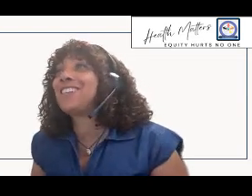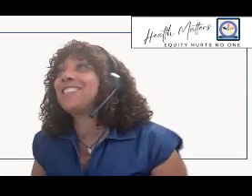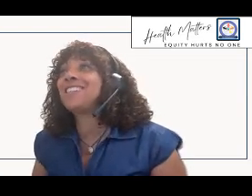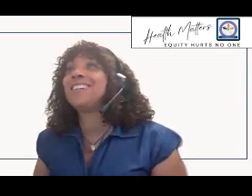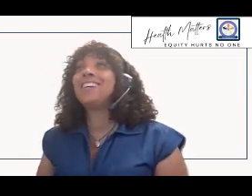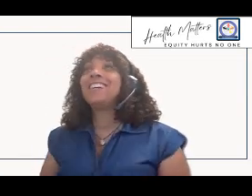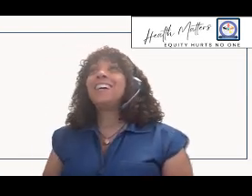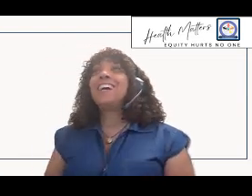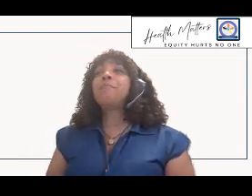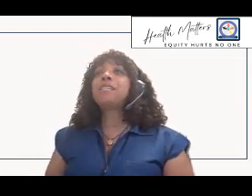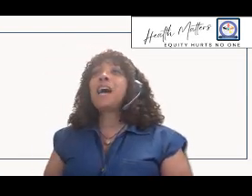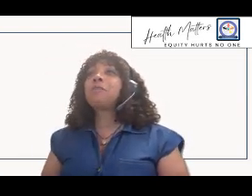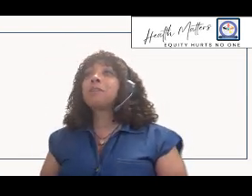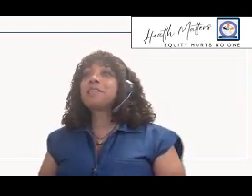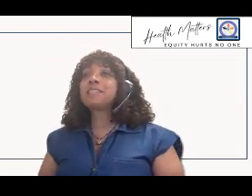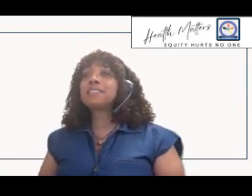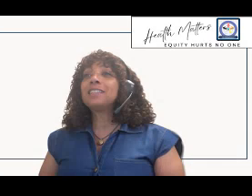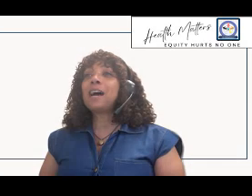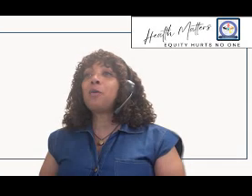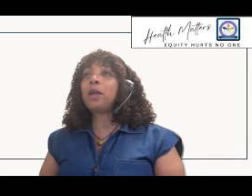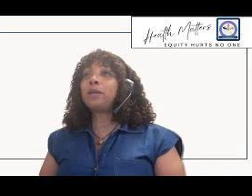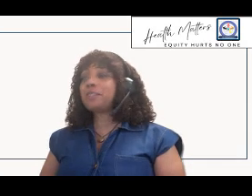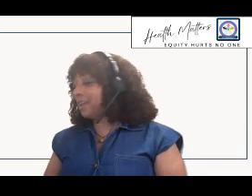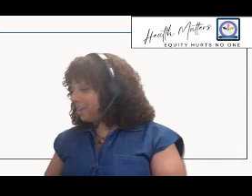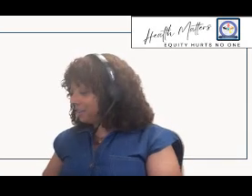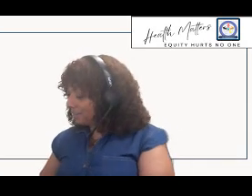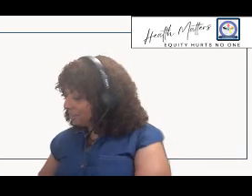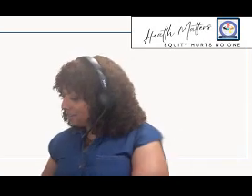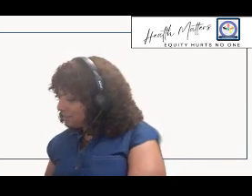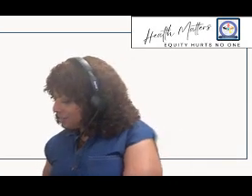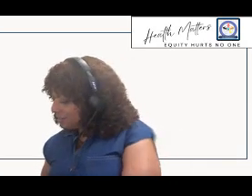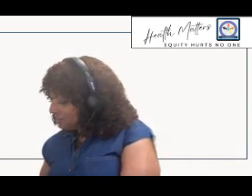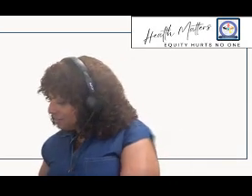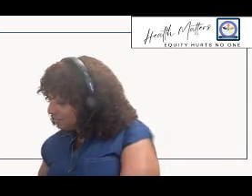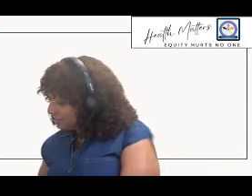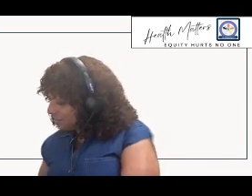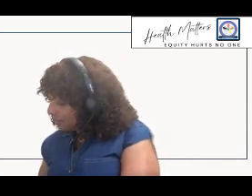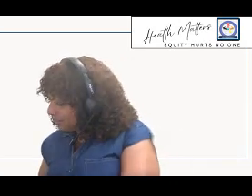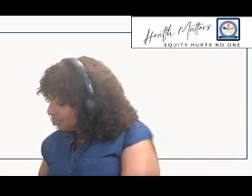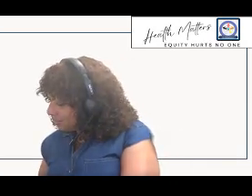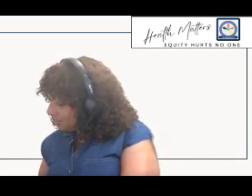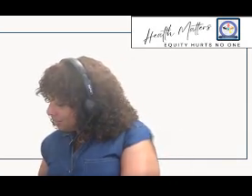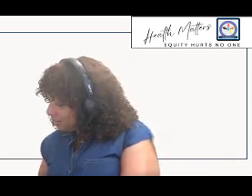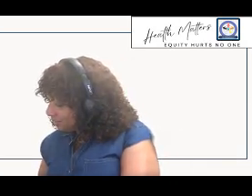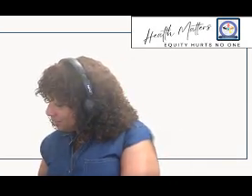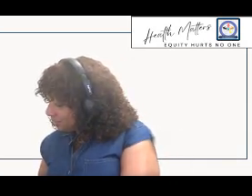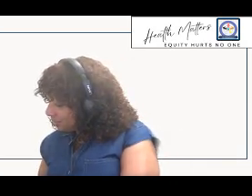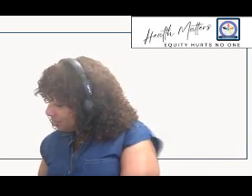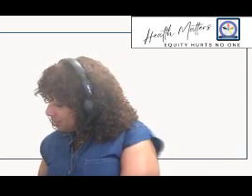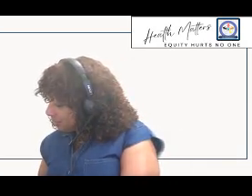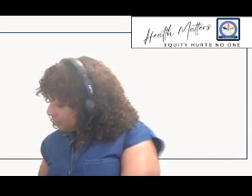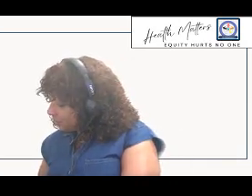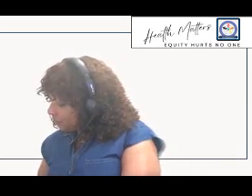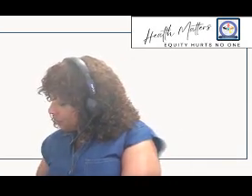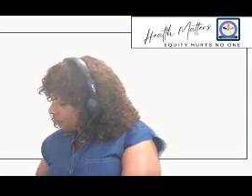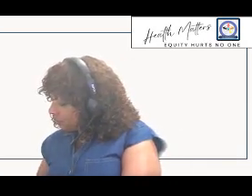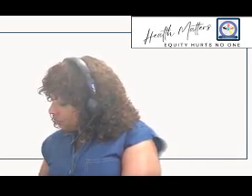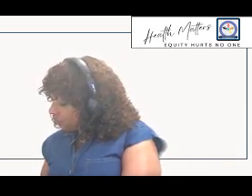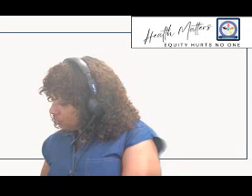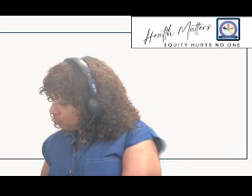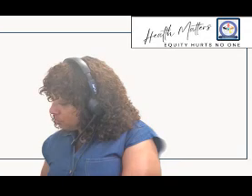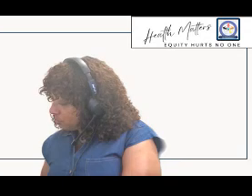It's crazy. Miss Howard, how are you today? I'm well, thank you. I just wanted to see the SB